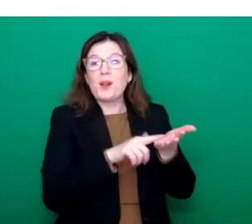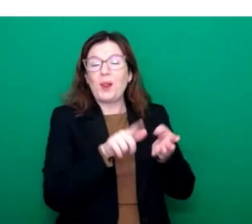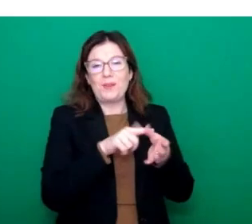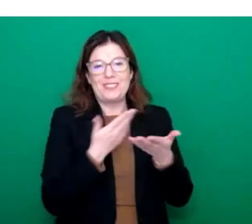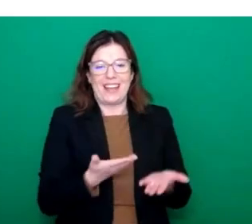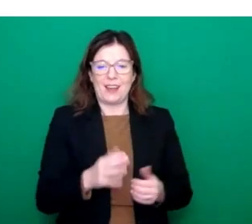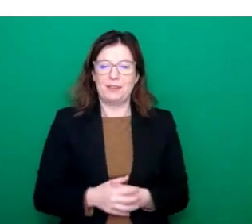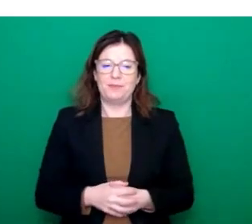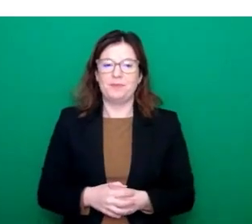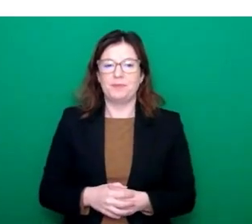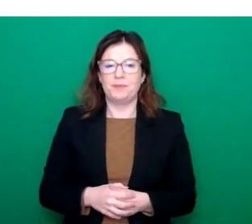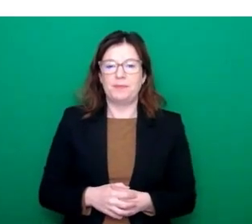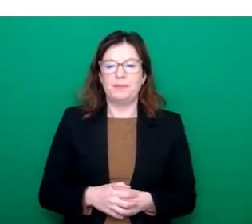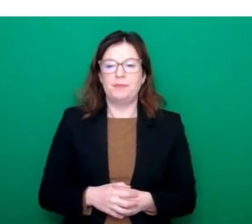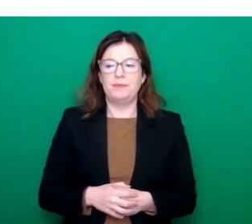you, Sunny.